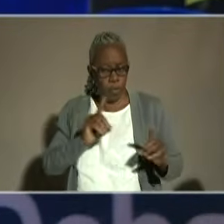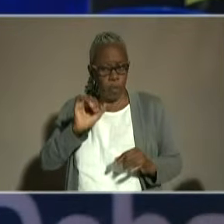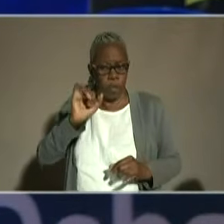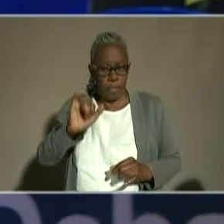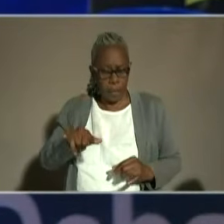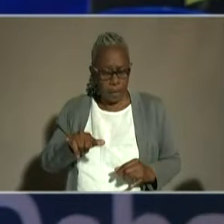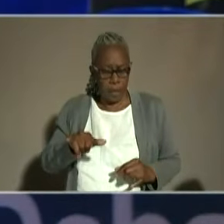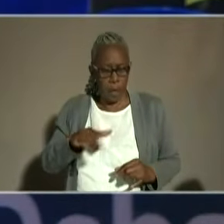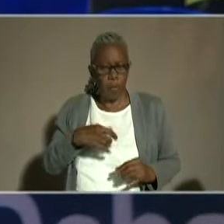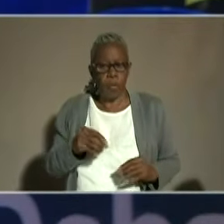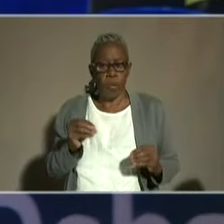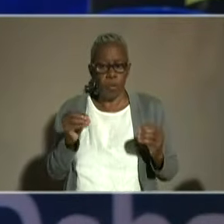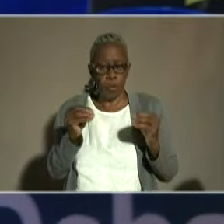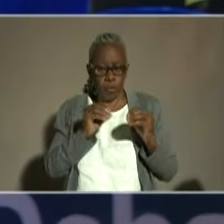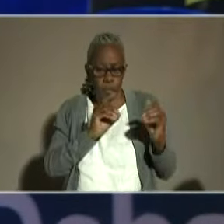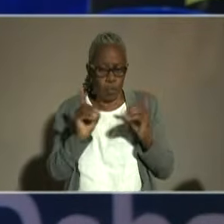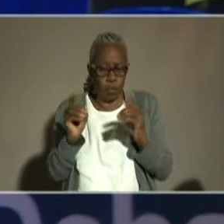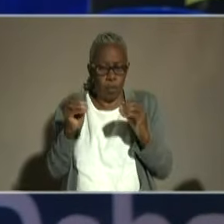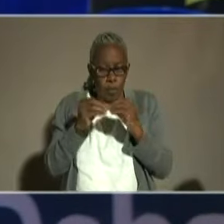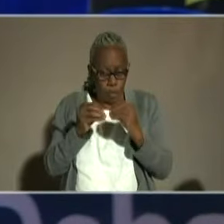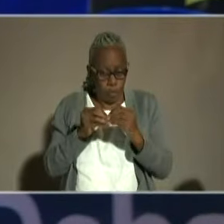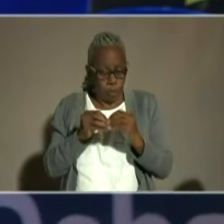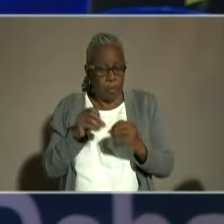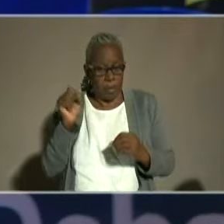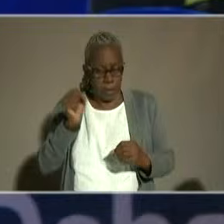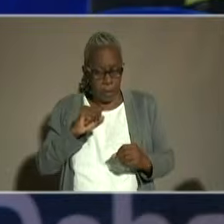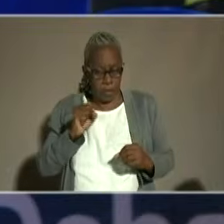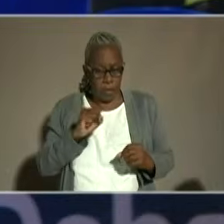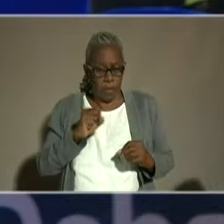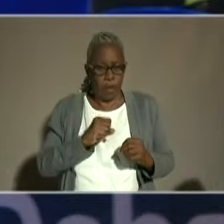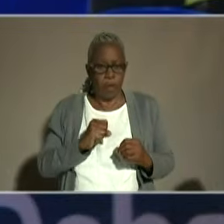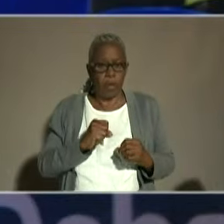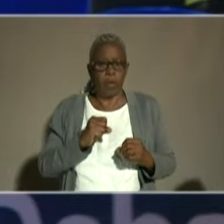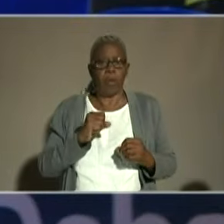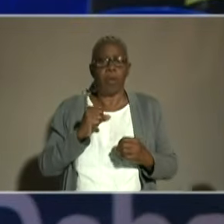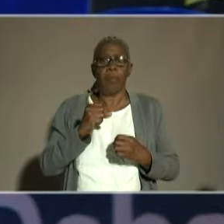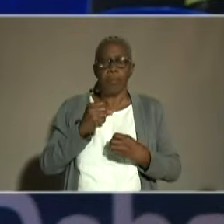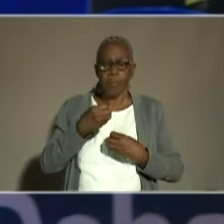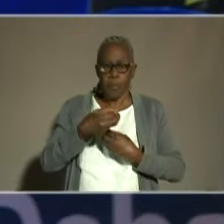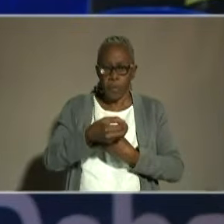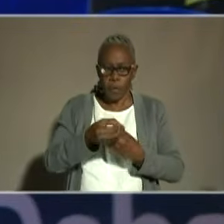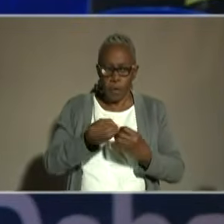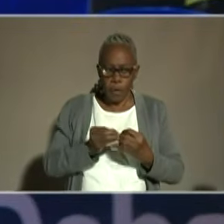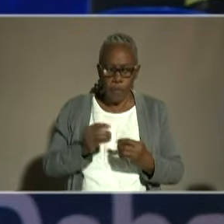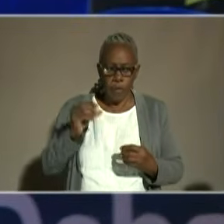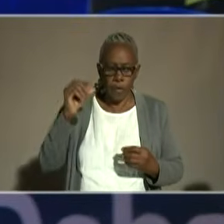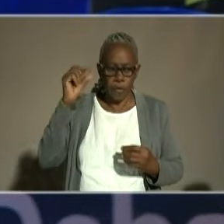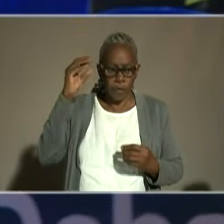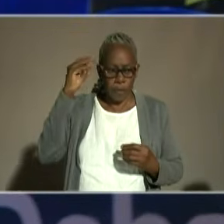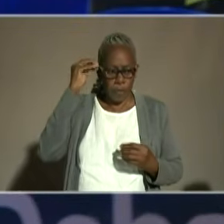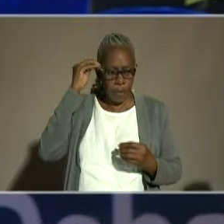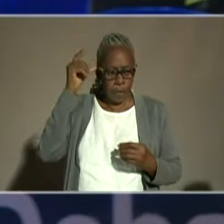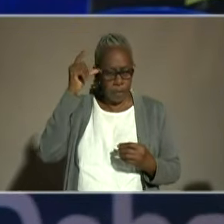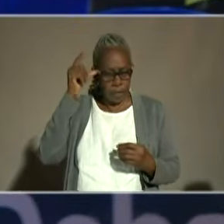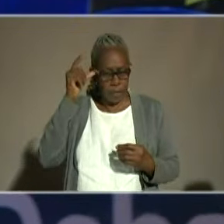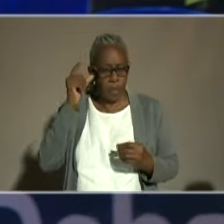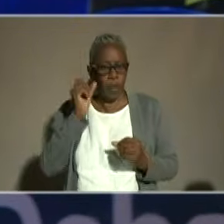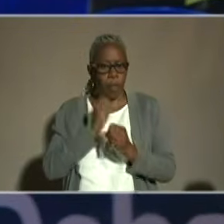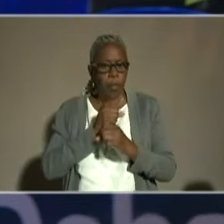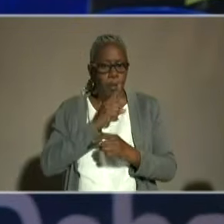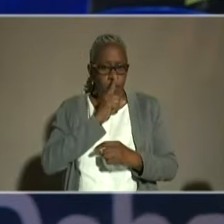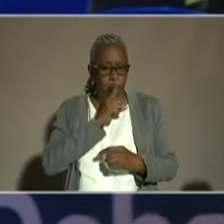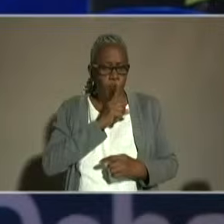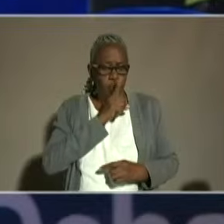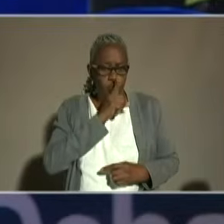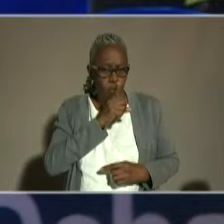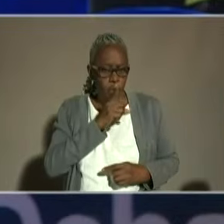we will do more. In fact, at the Office of the Prime Minister, we do make it a point of duty to ensure that